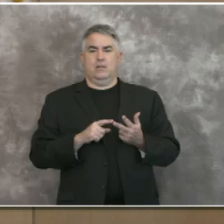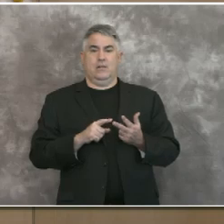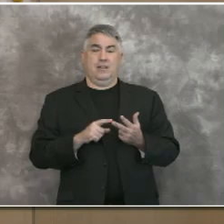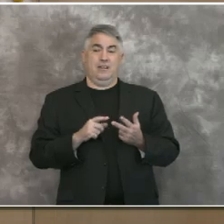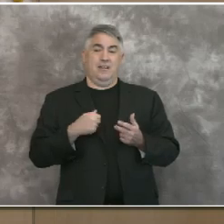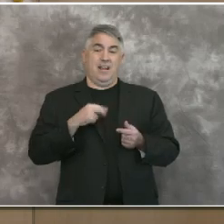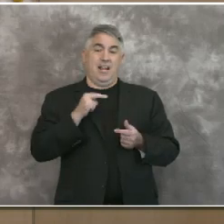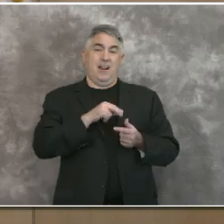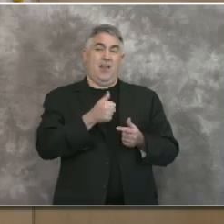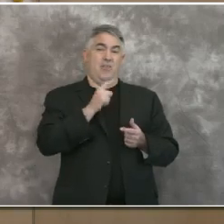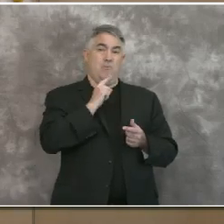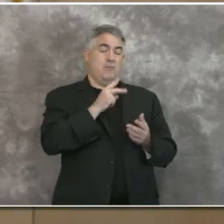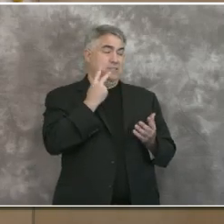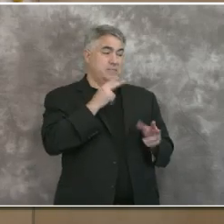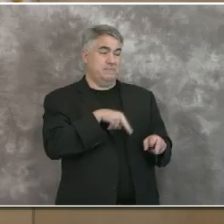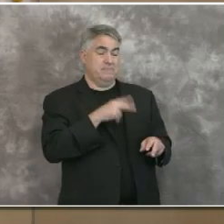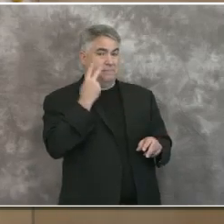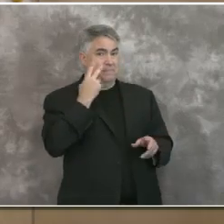others. Thank you.